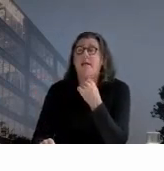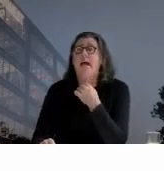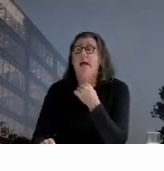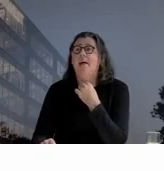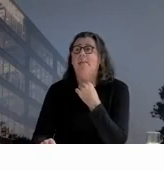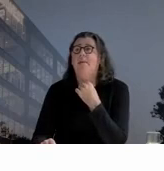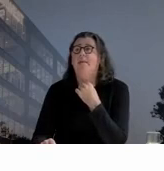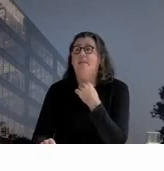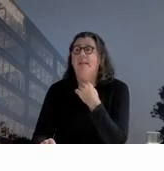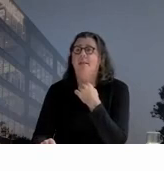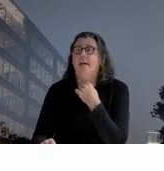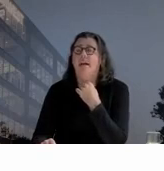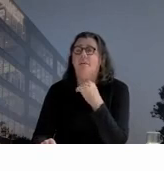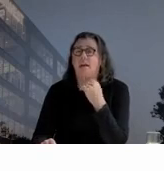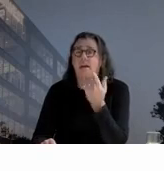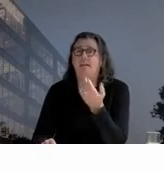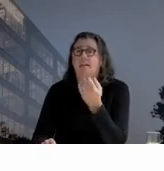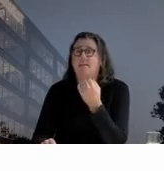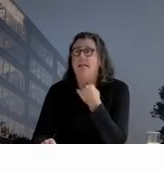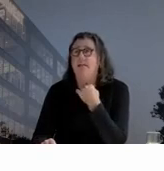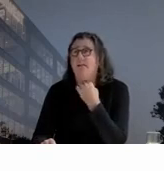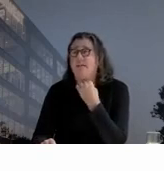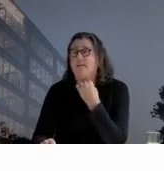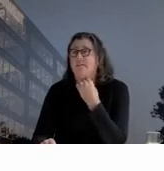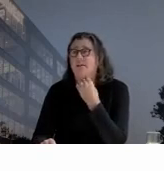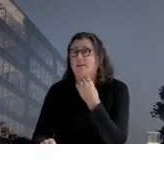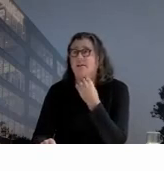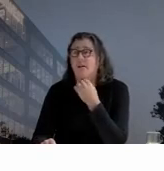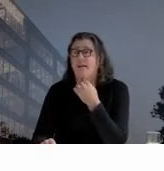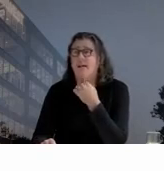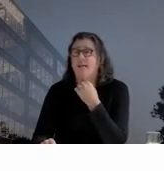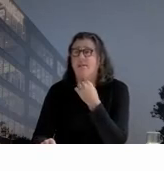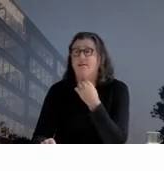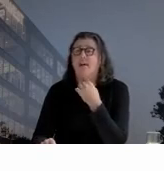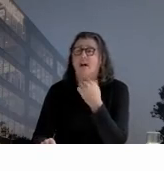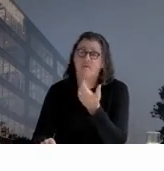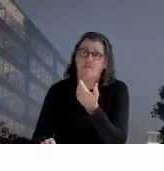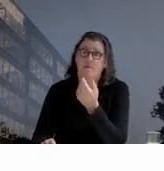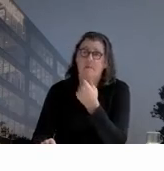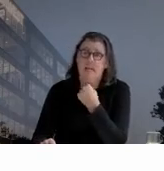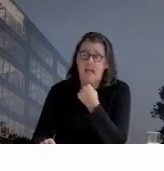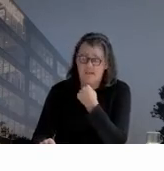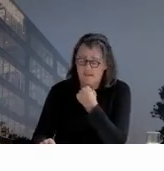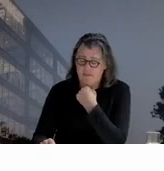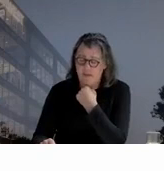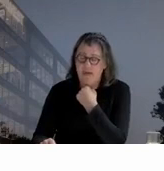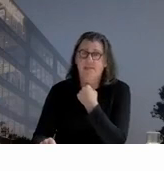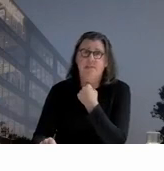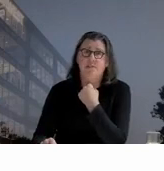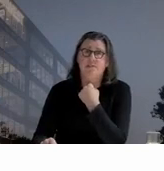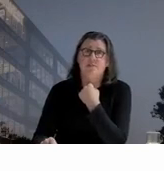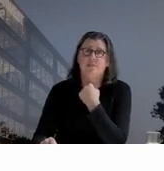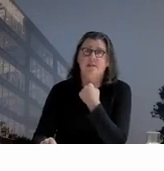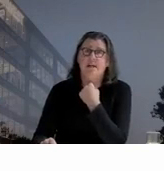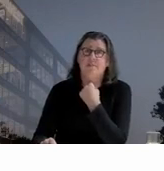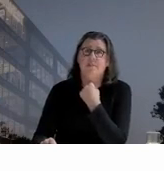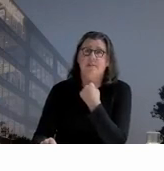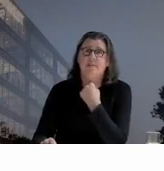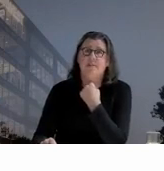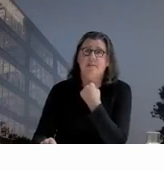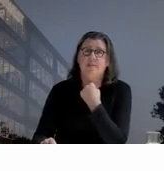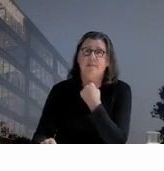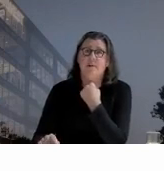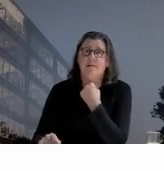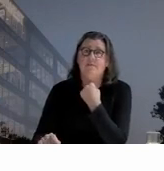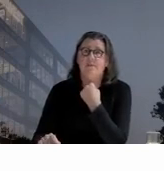thereabouts. Insulated panel, quite heavily insulated on the inside of the solid elements. High performance glass in the main DGUs